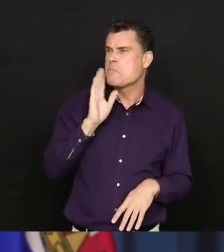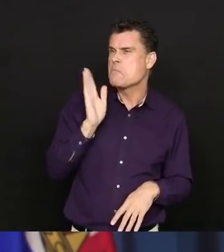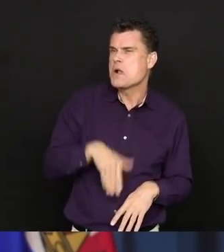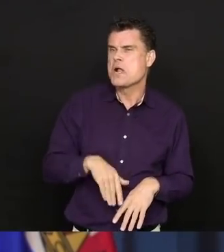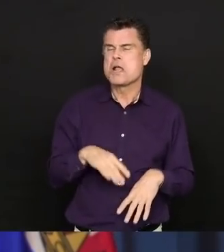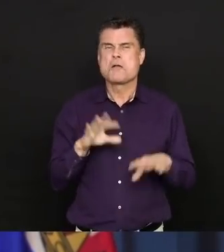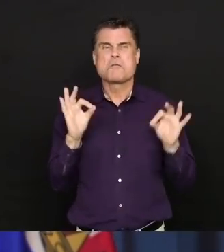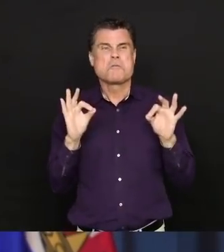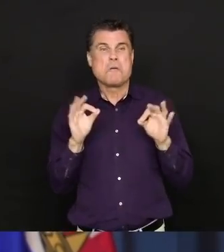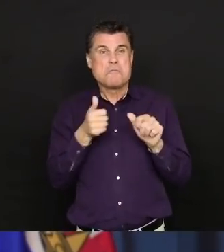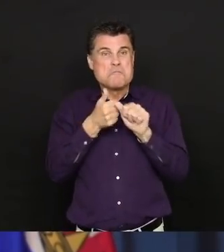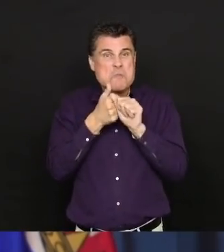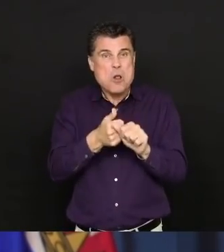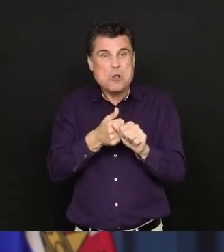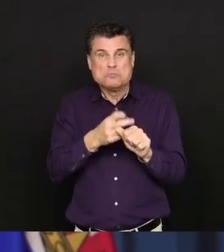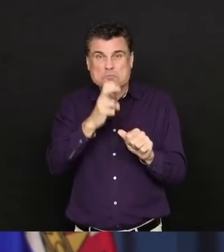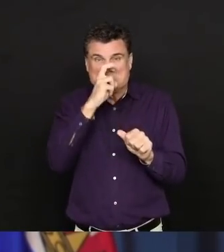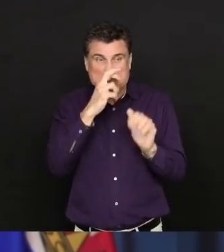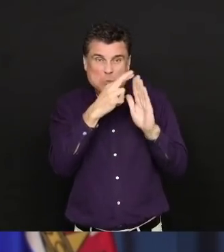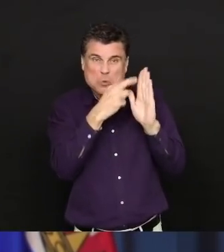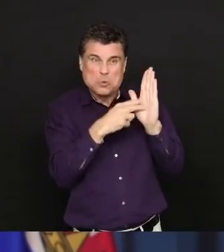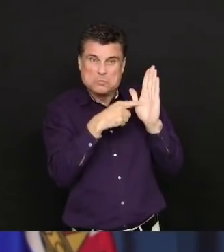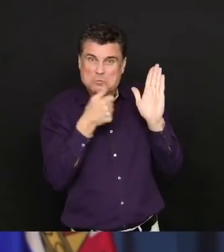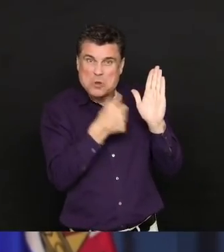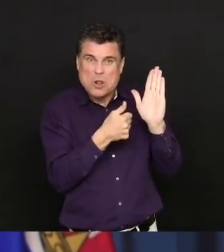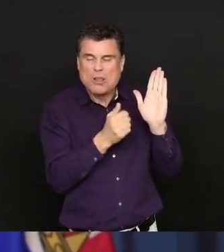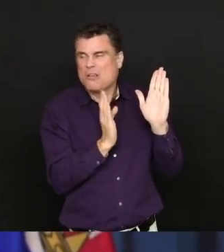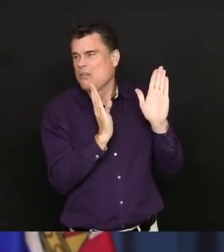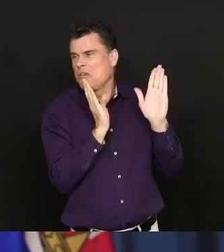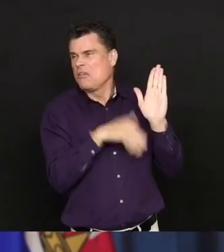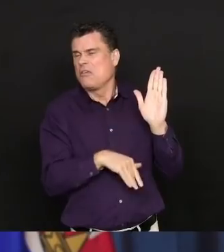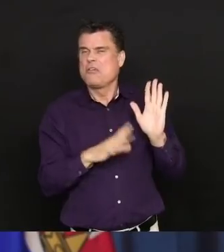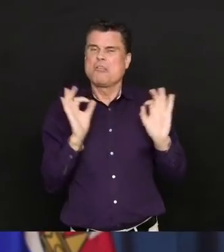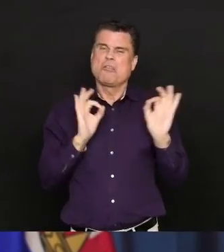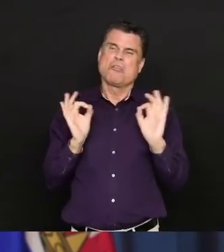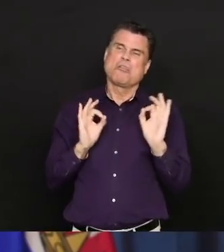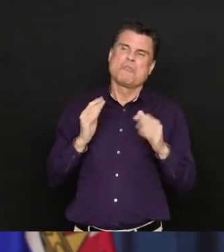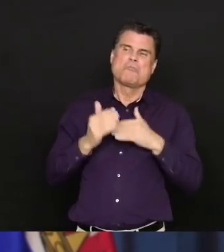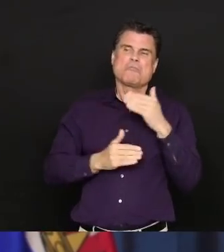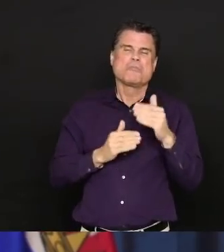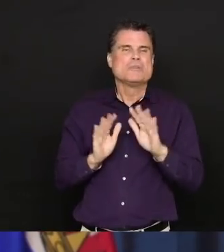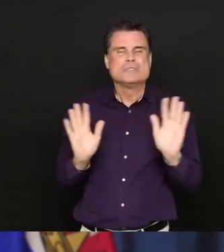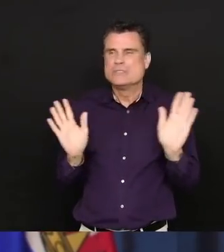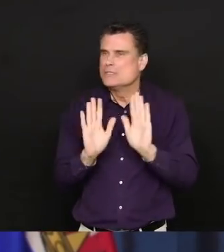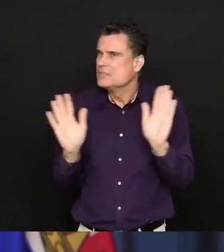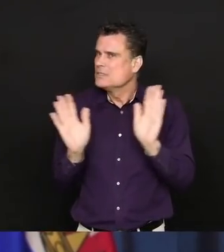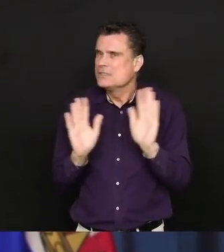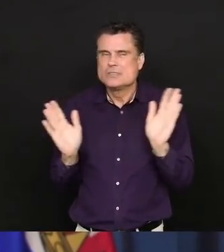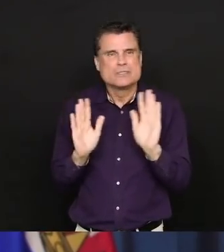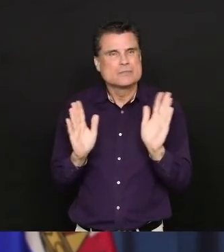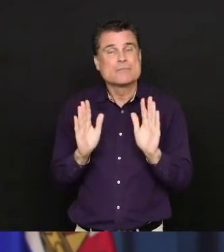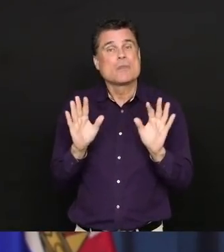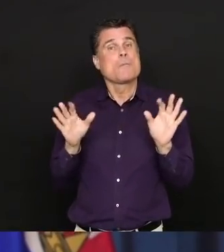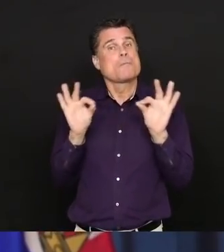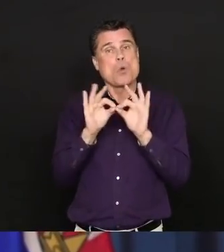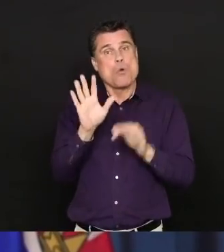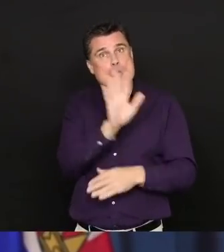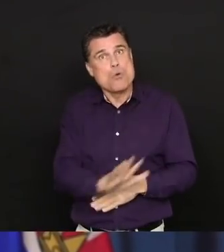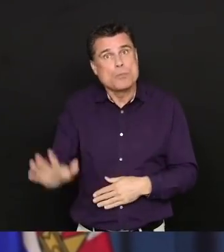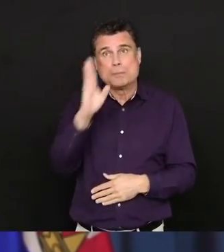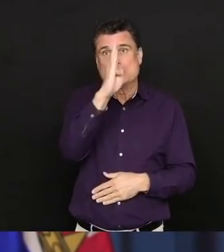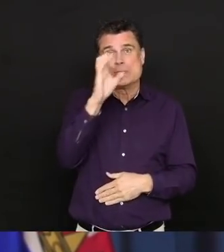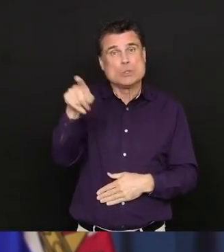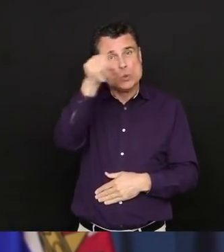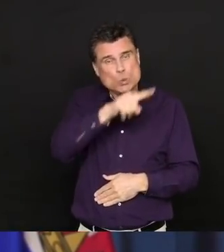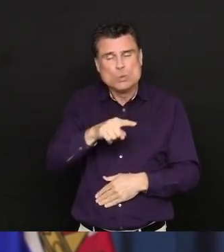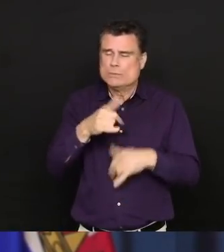in BC, are doing right now. And that's why we're continuing to work with the federal government to press them to ensure that when people